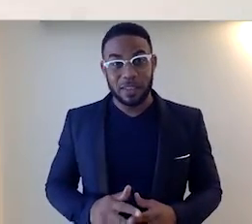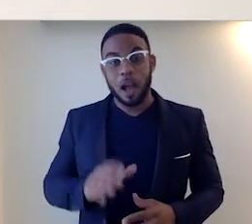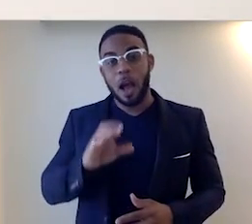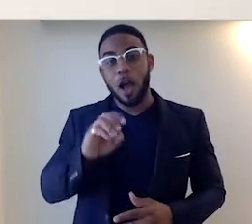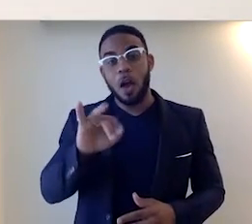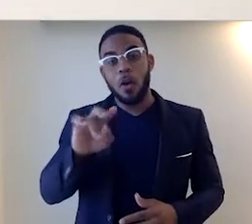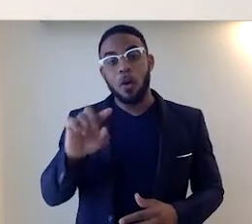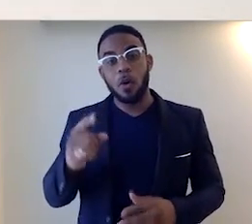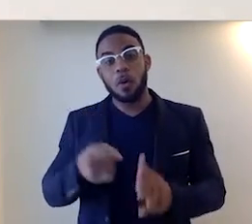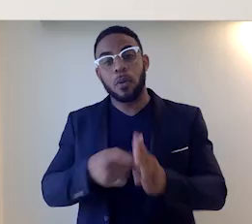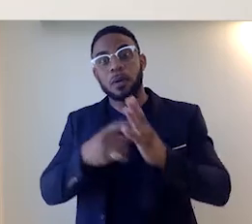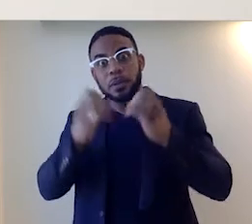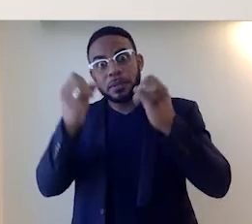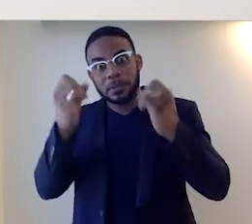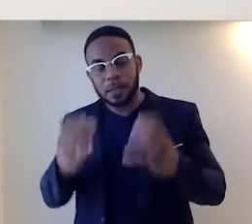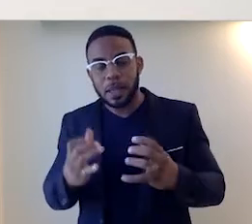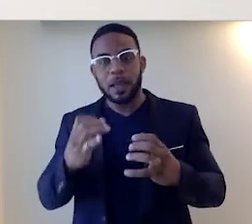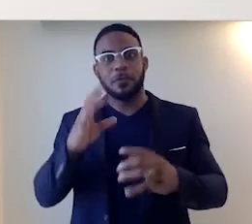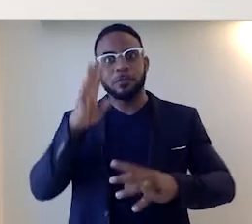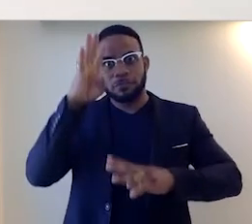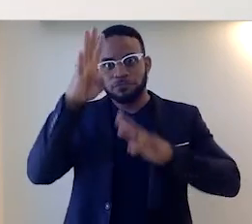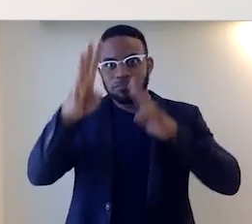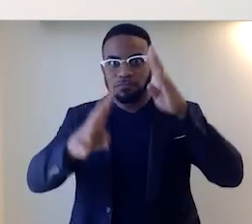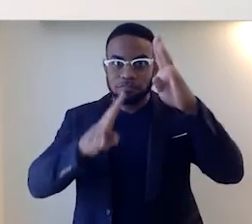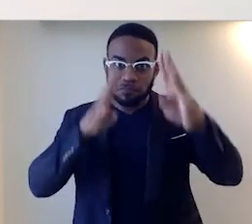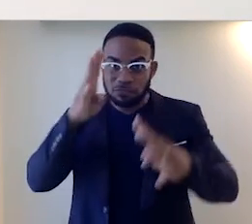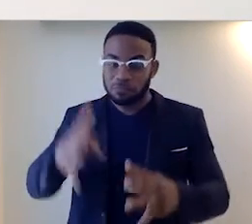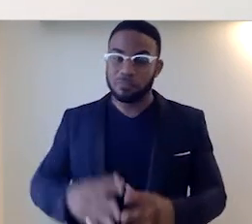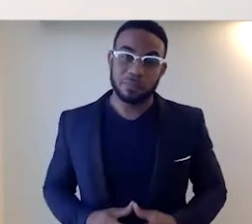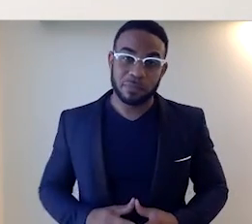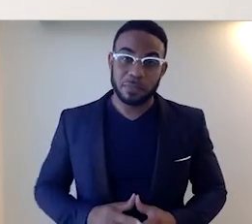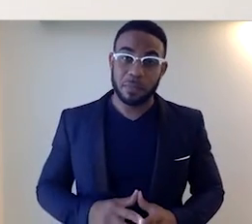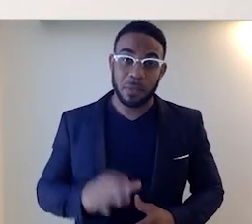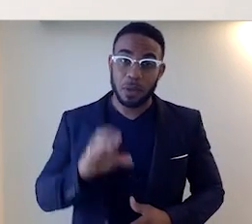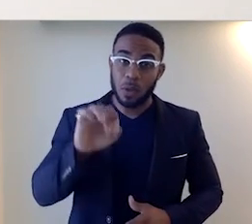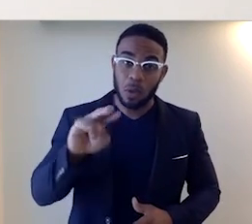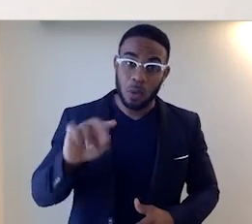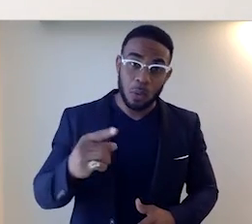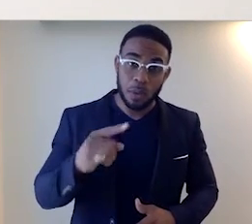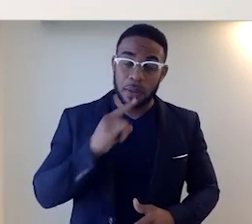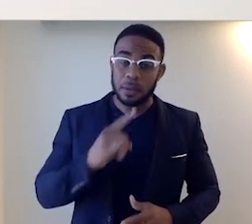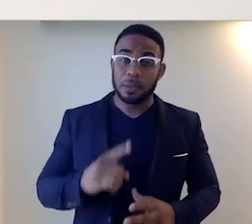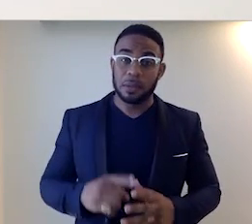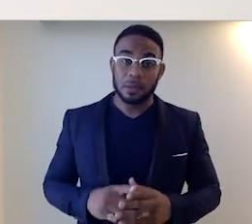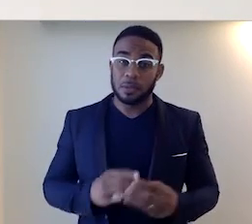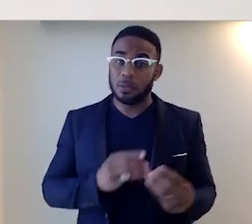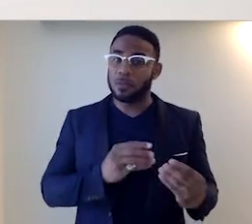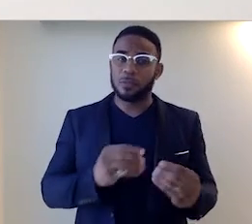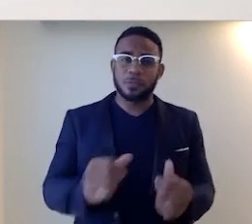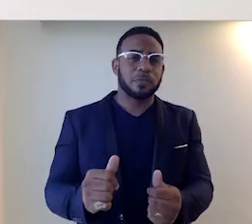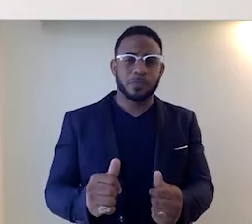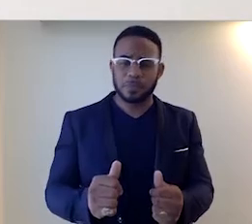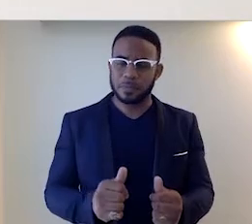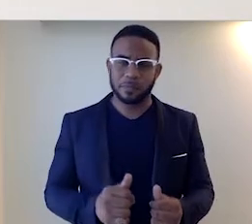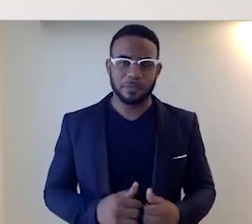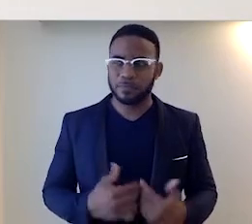coding requires a lot of creativity. Coding is fluid,